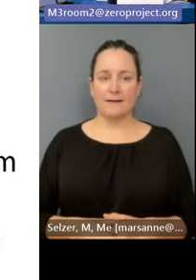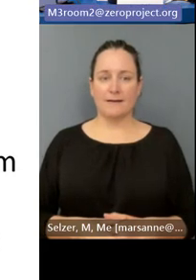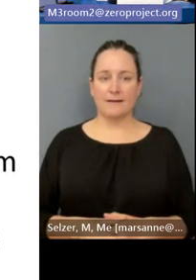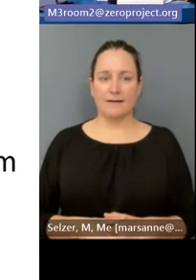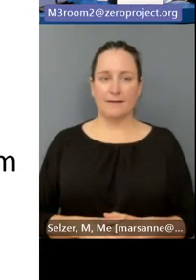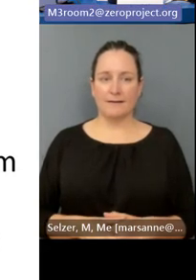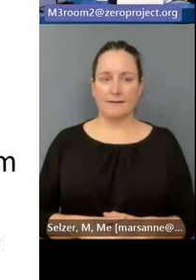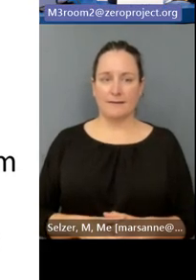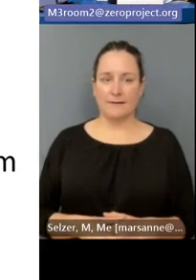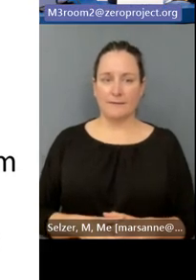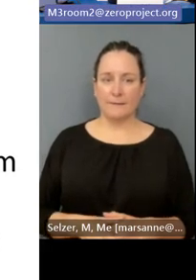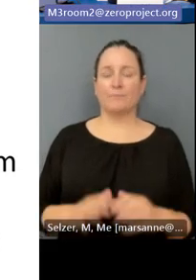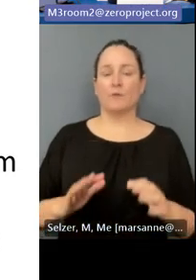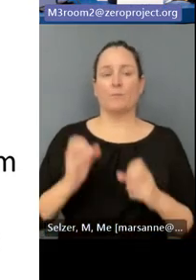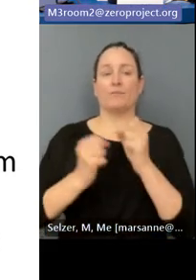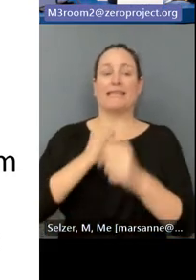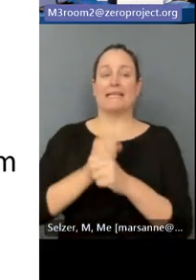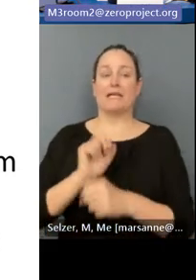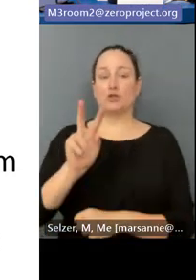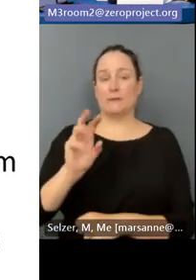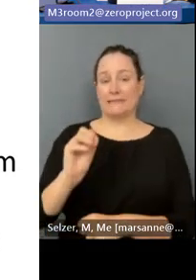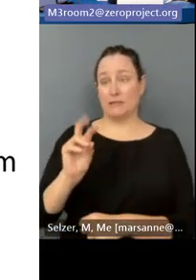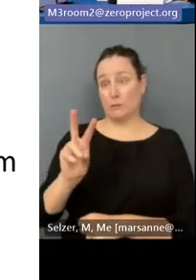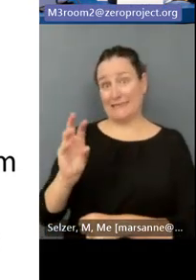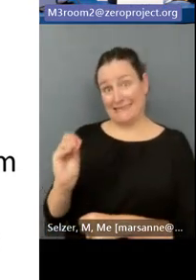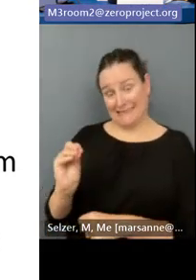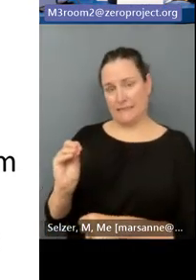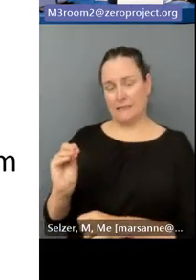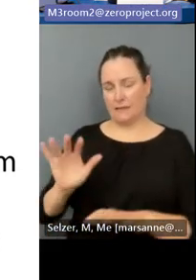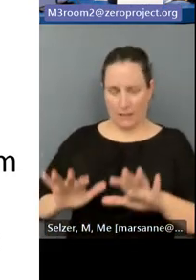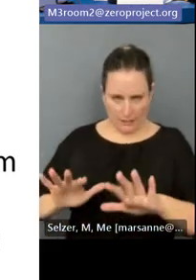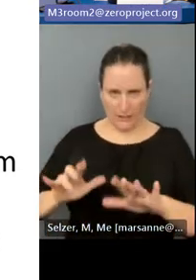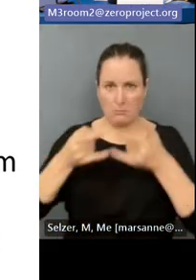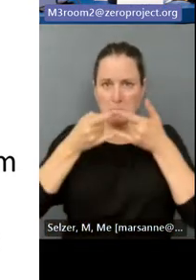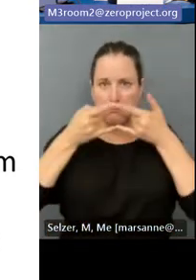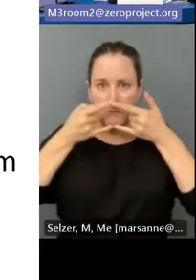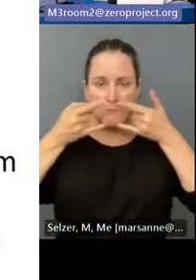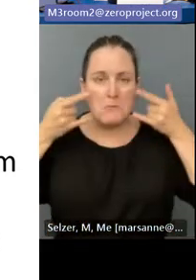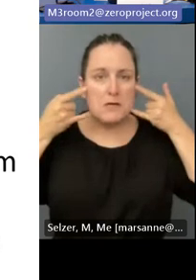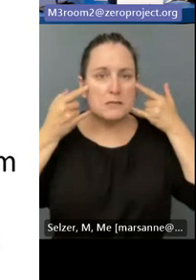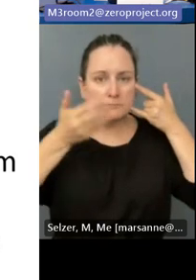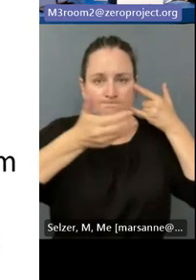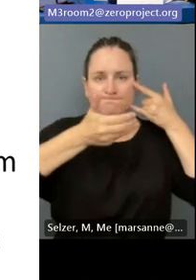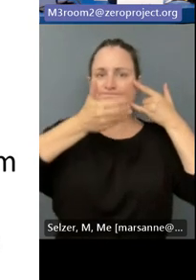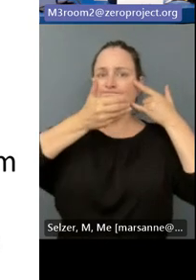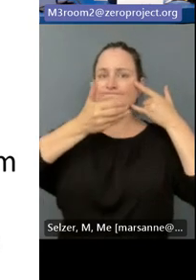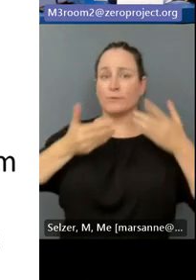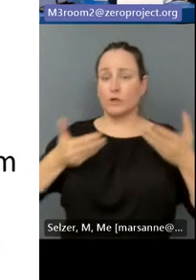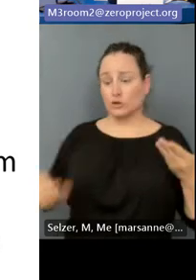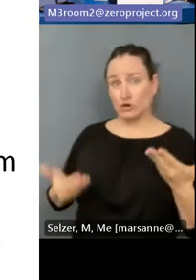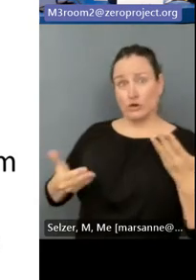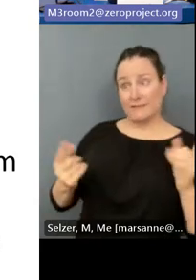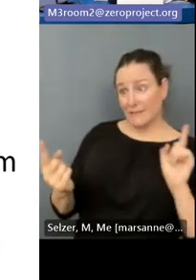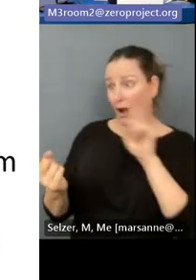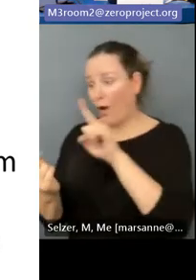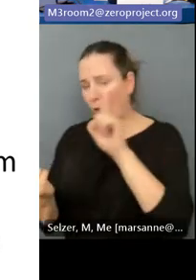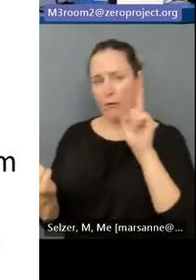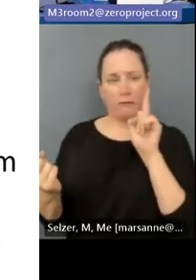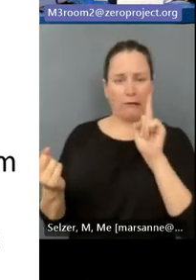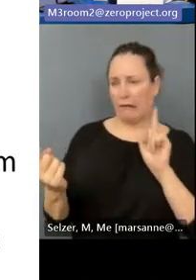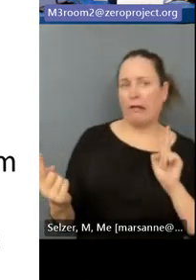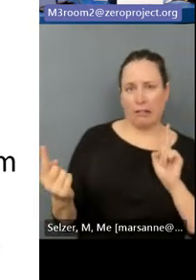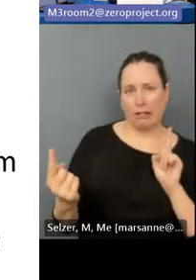Okay, so 2020 came, and as we all know, masks were put on, services were stopped, families moved indoors, and interpersonal communication